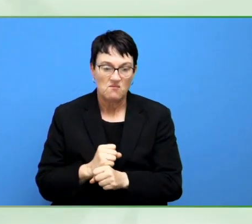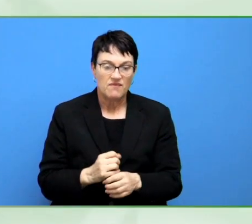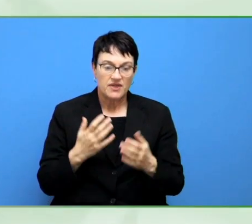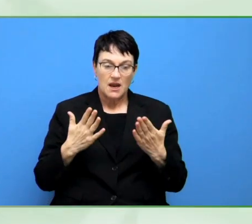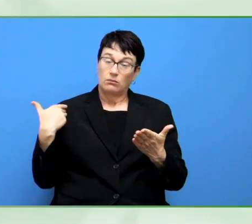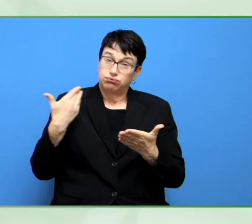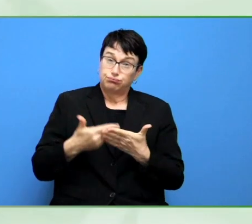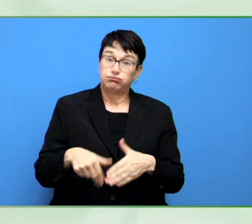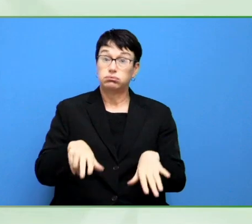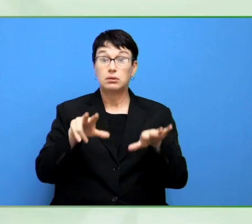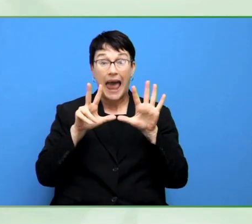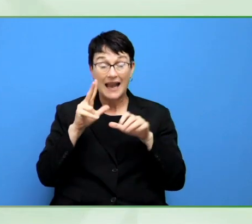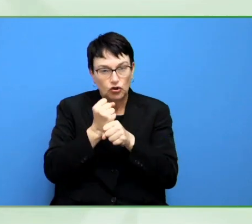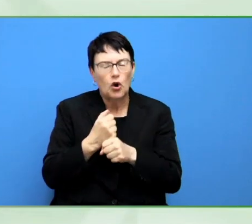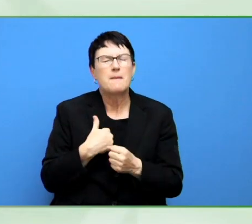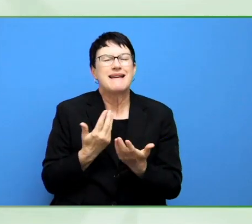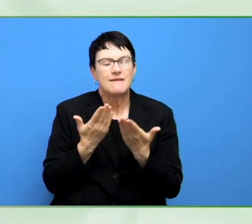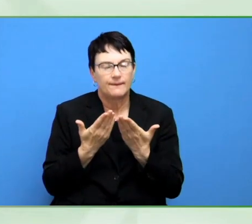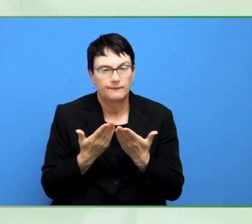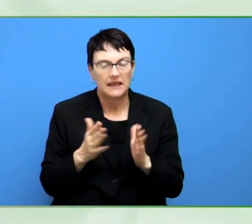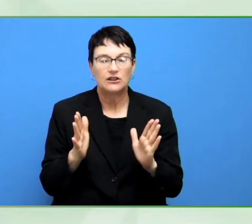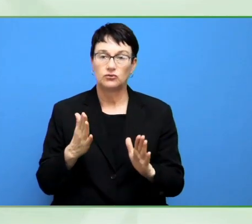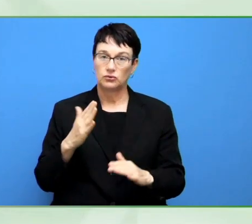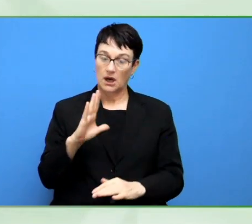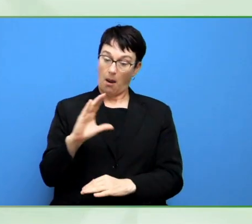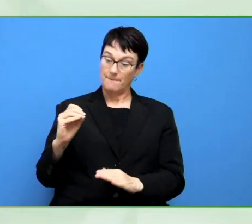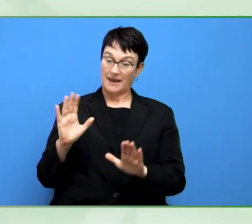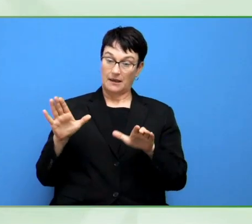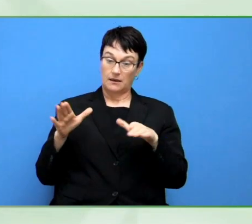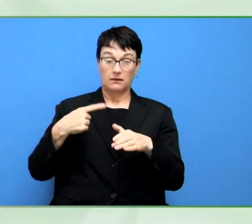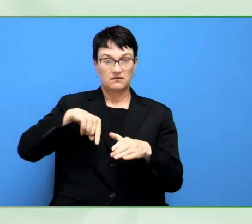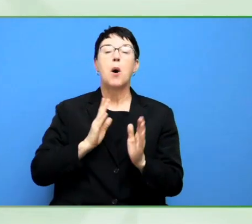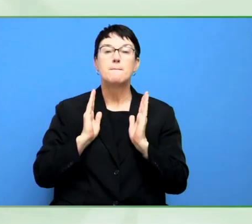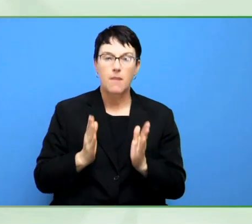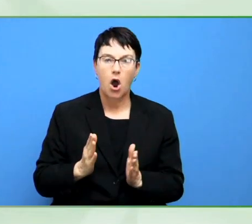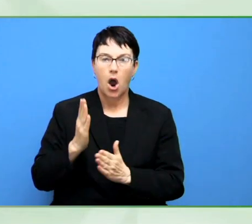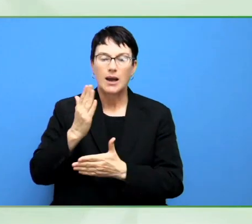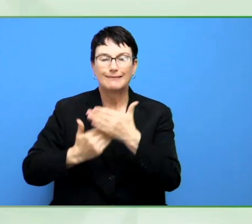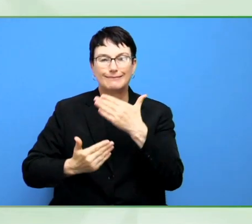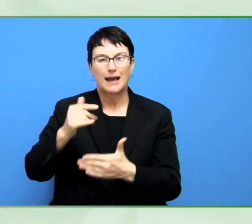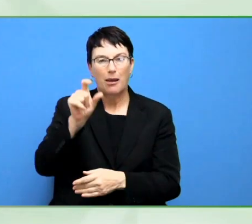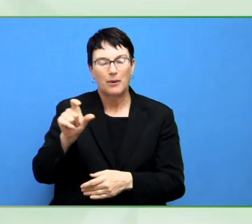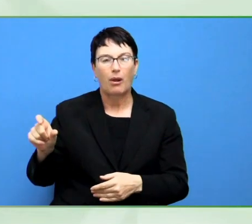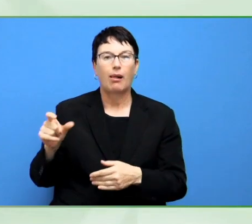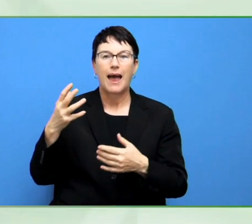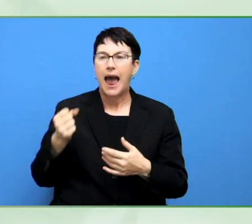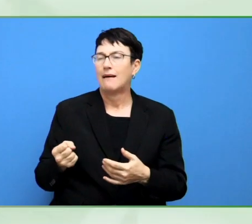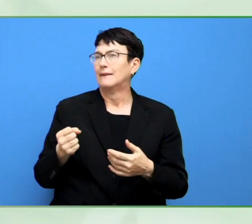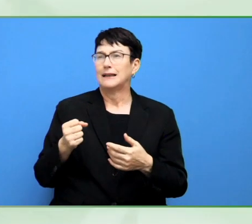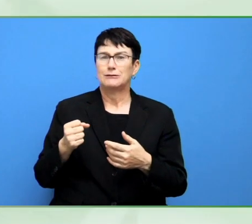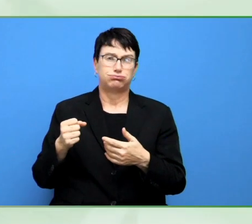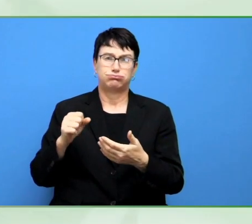involve people with disabilities right from the first step: research, design, engineering, testing, support,